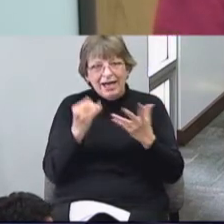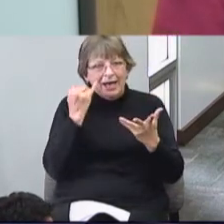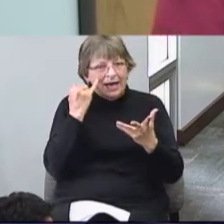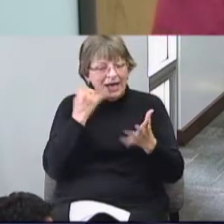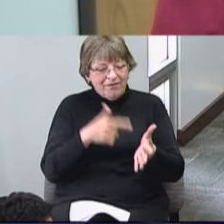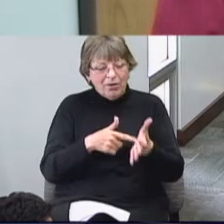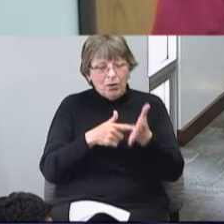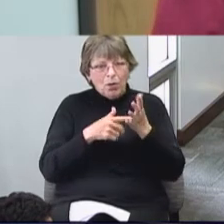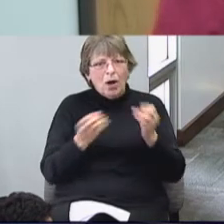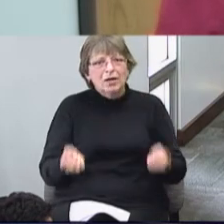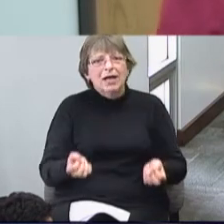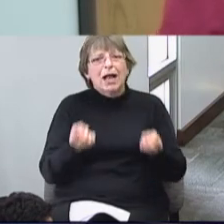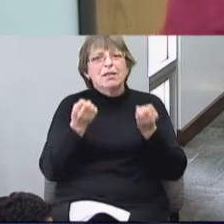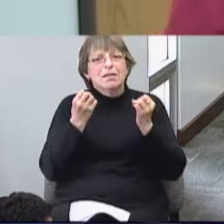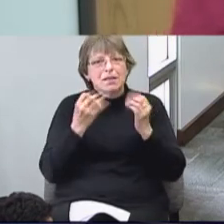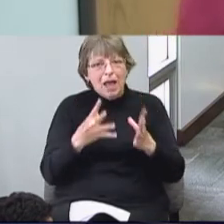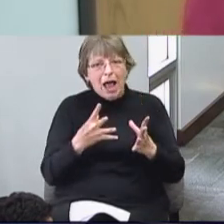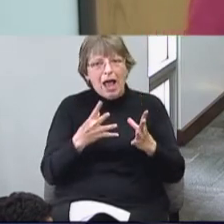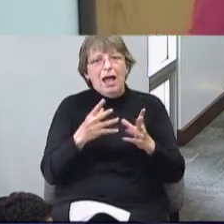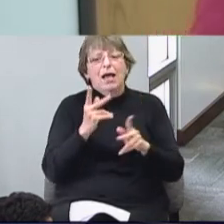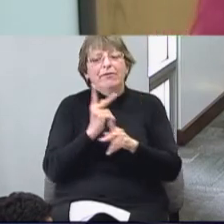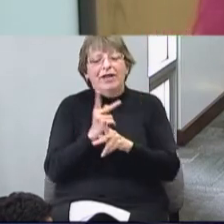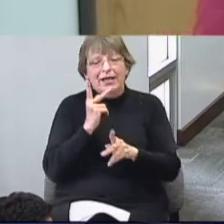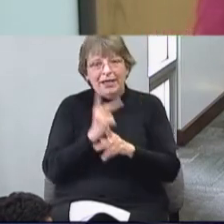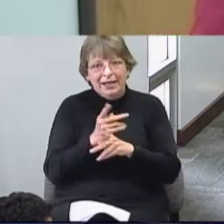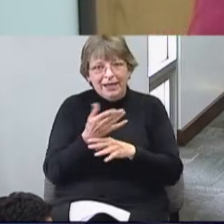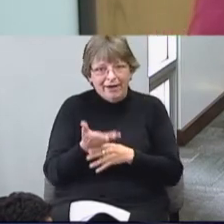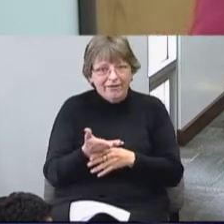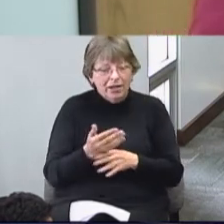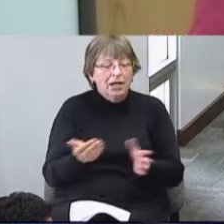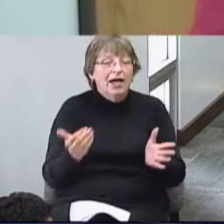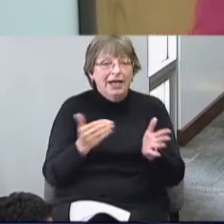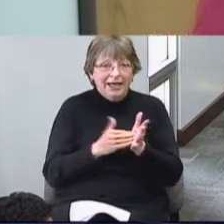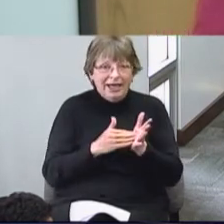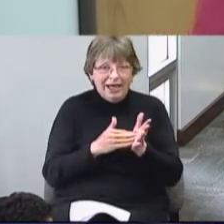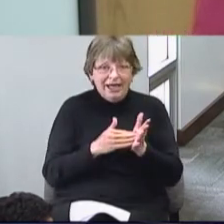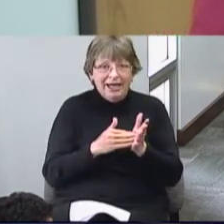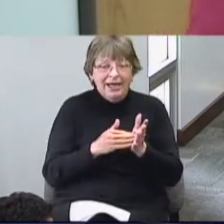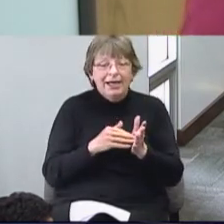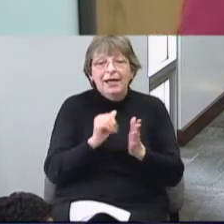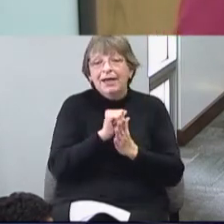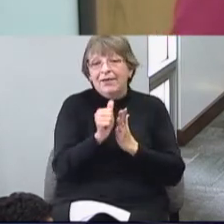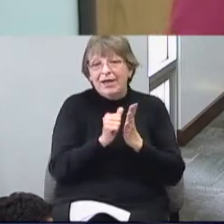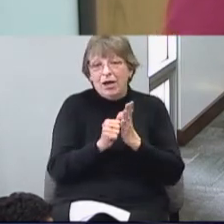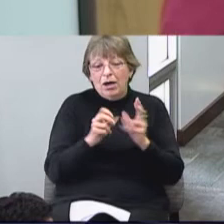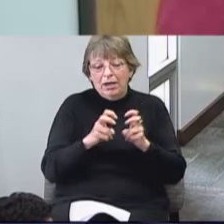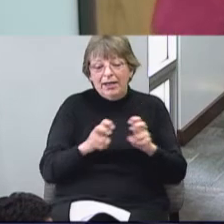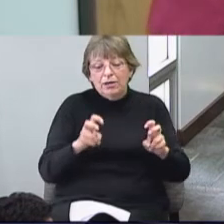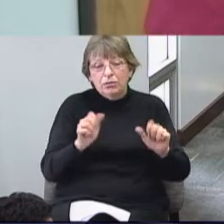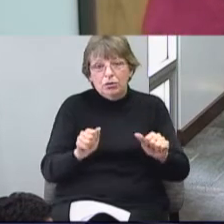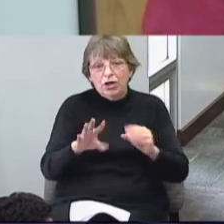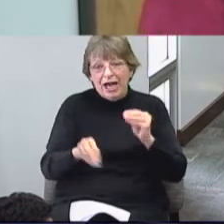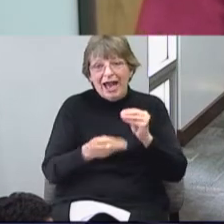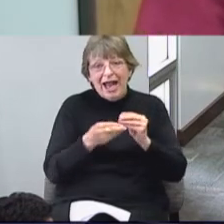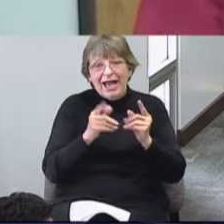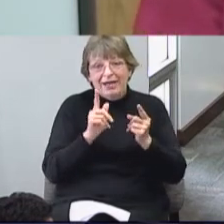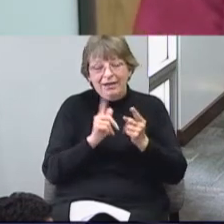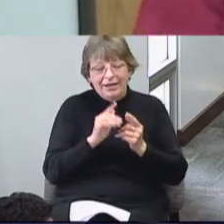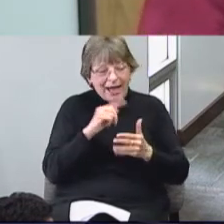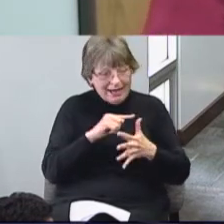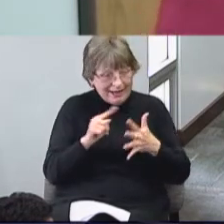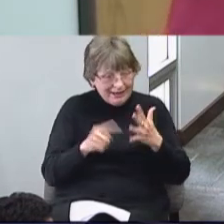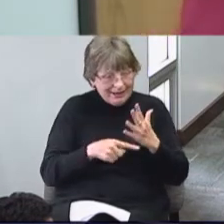or has faults or design workmanship. Again, the Design Council could add to that list as a reason and set